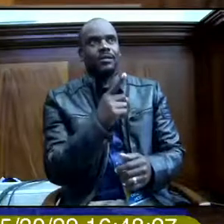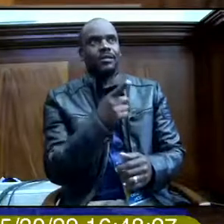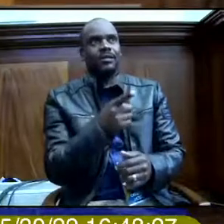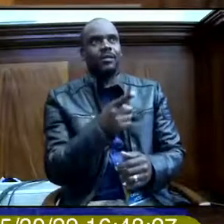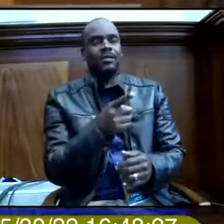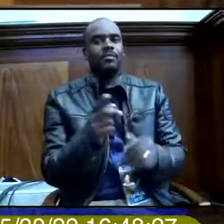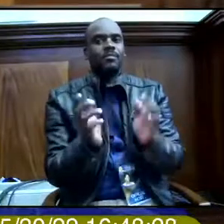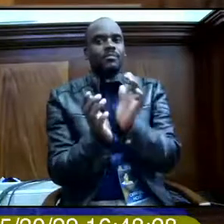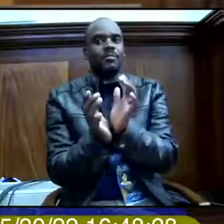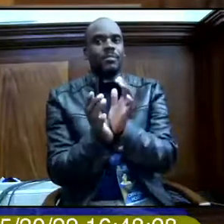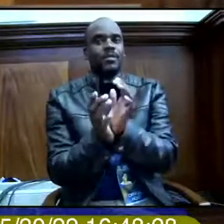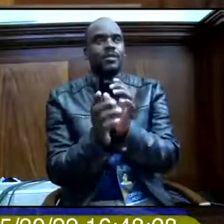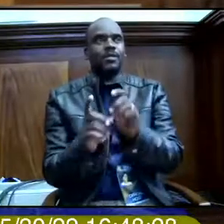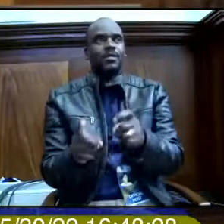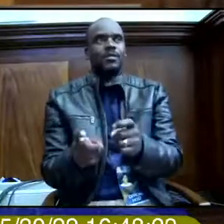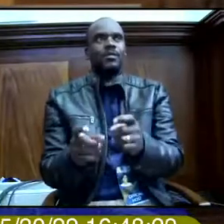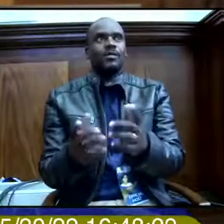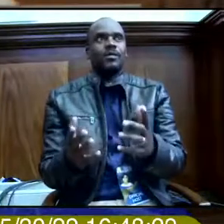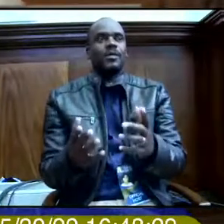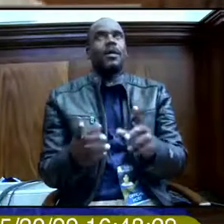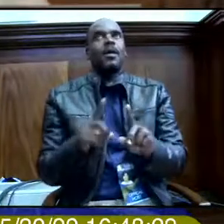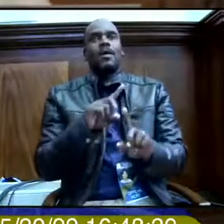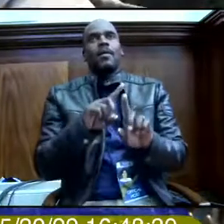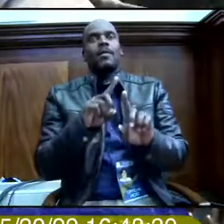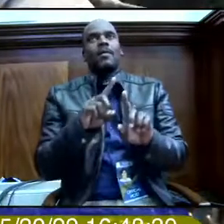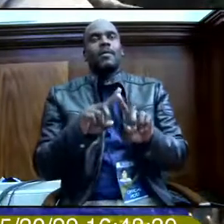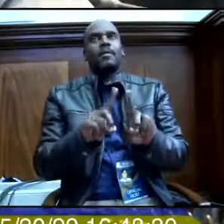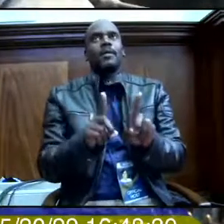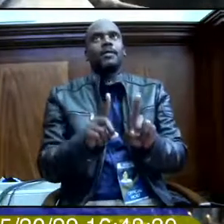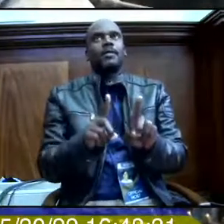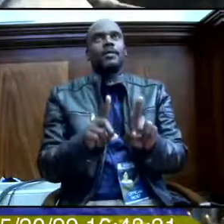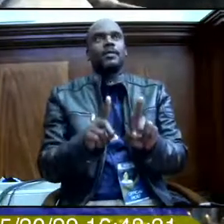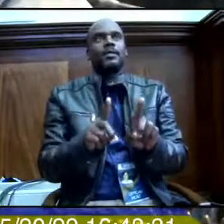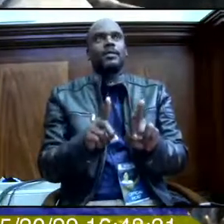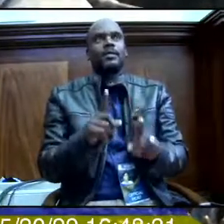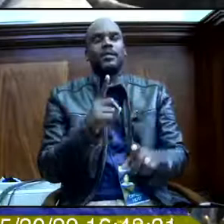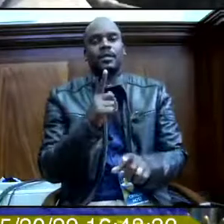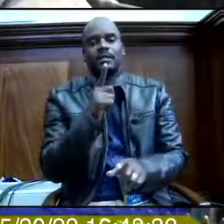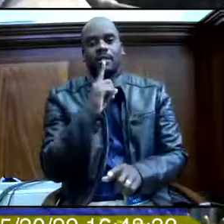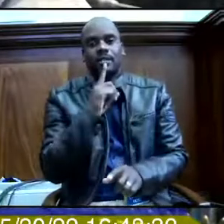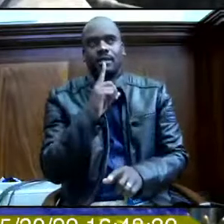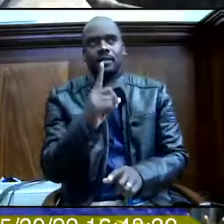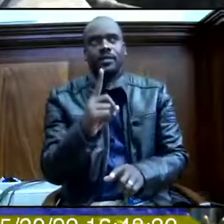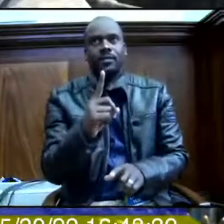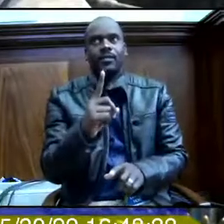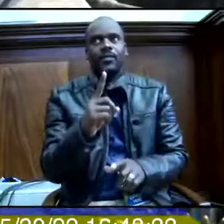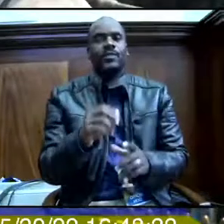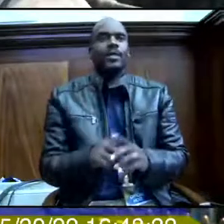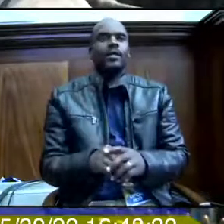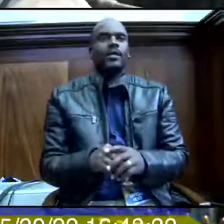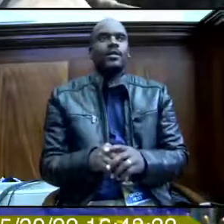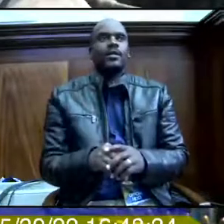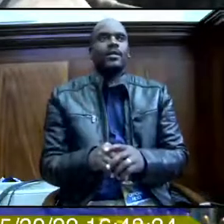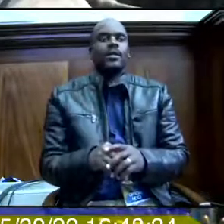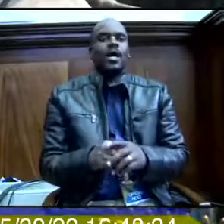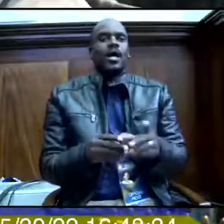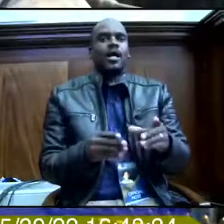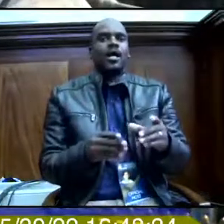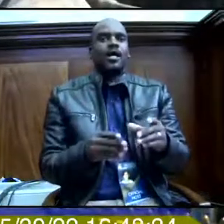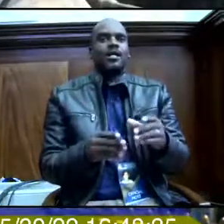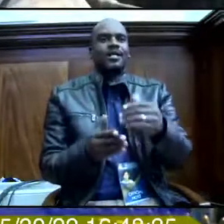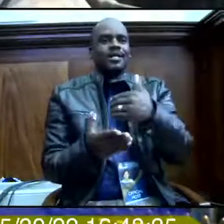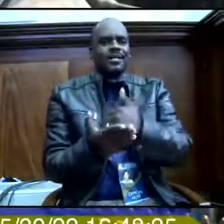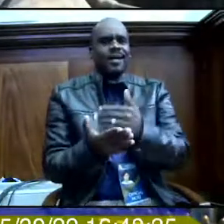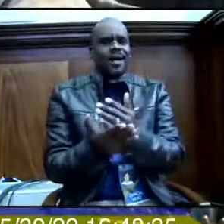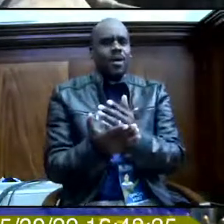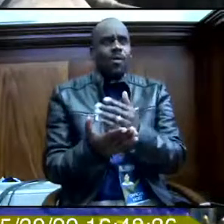they are in the province but what we said we are going to do for the part where she was not here when the